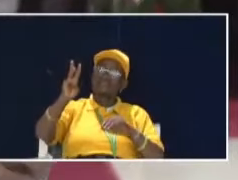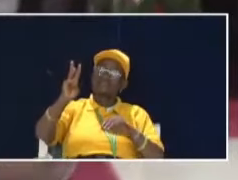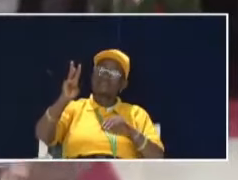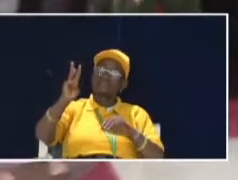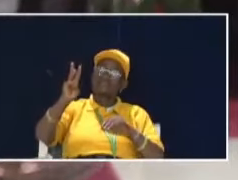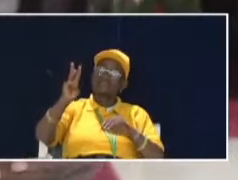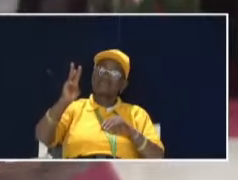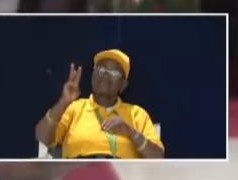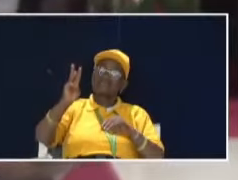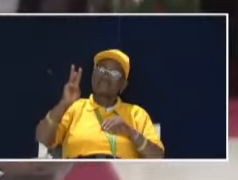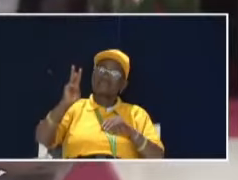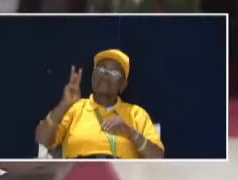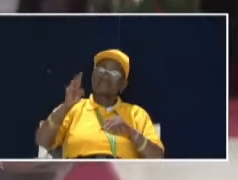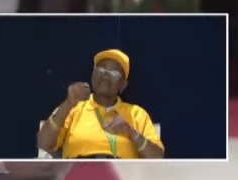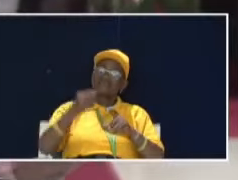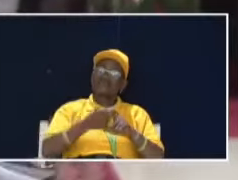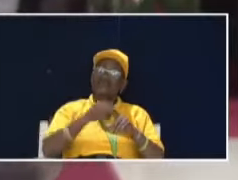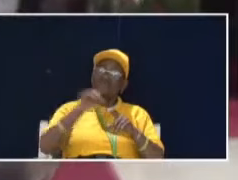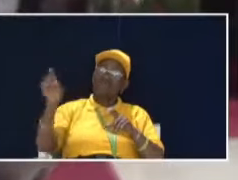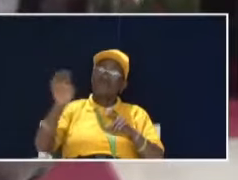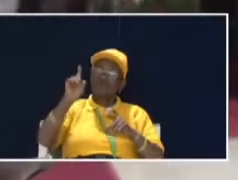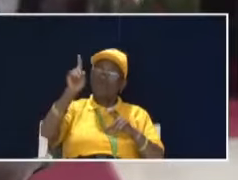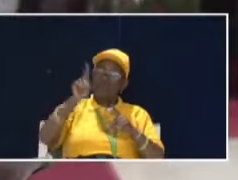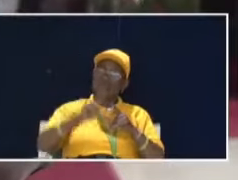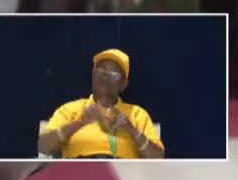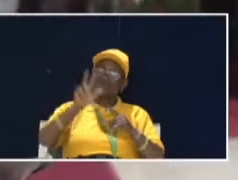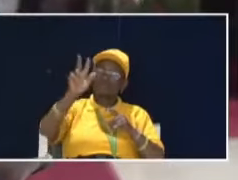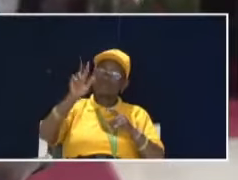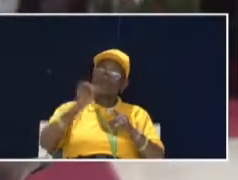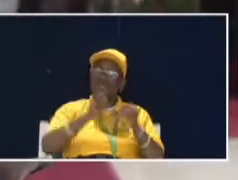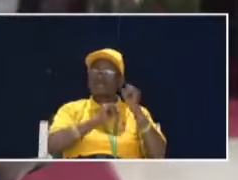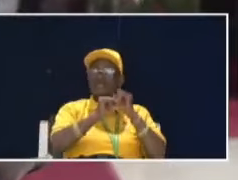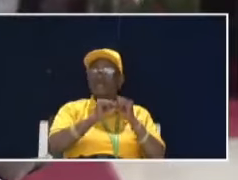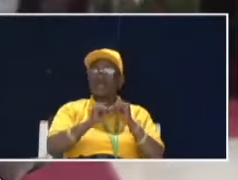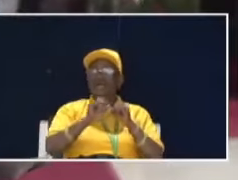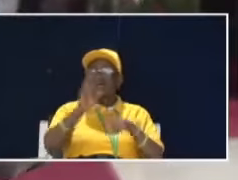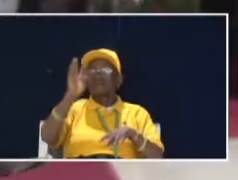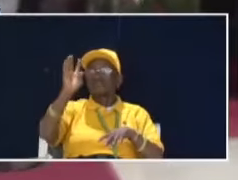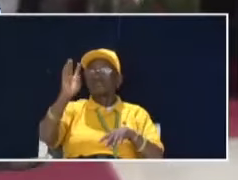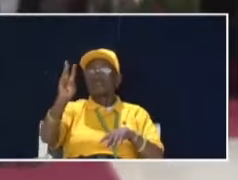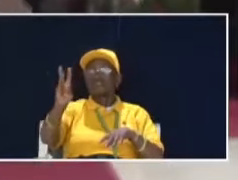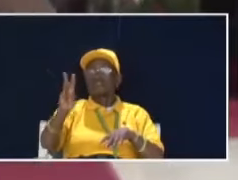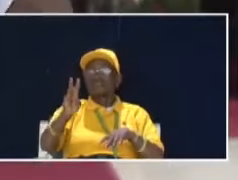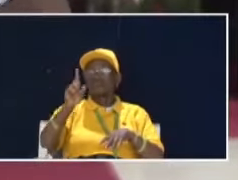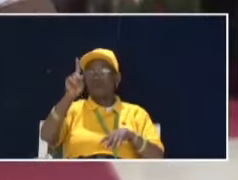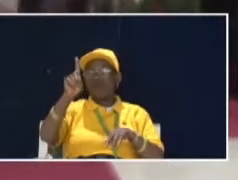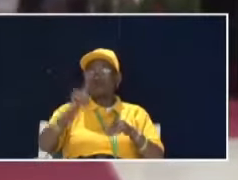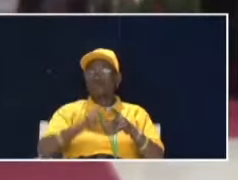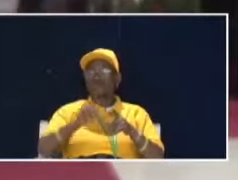Isaiah chapter 6, from verse 1 to 3. Isaiah 6, 1 to